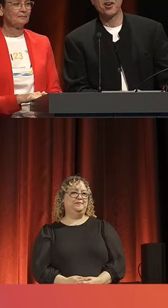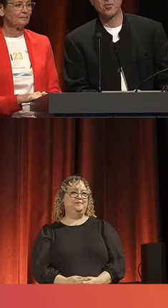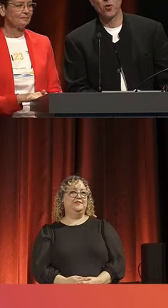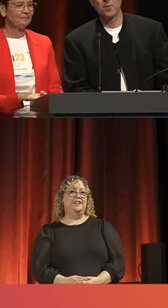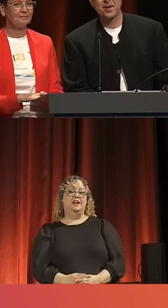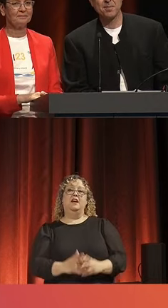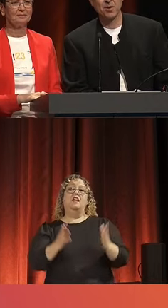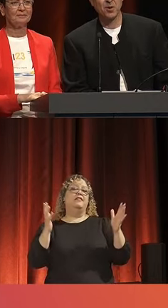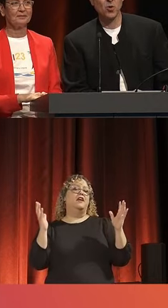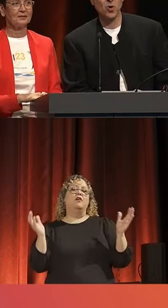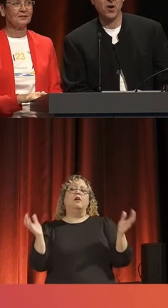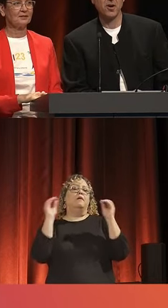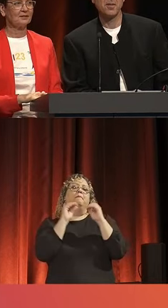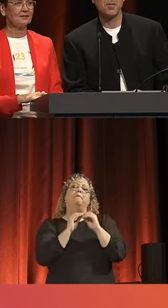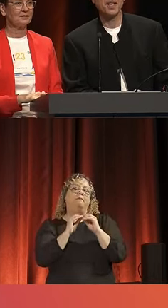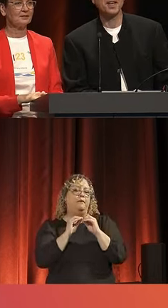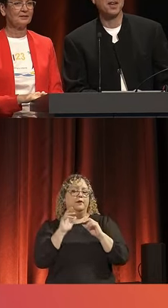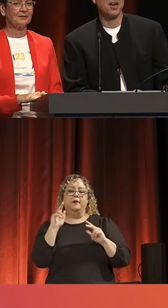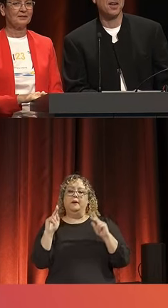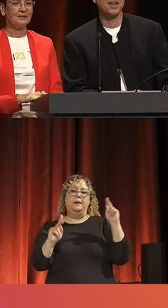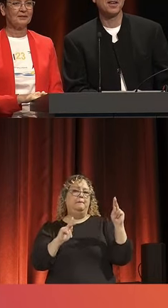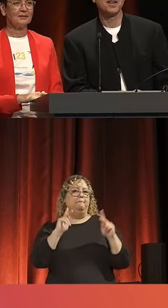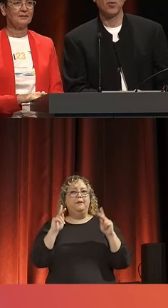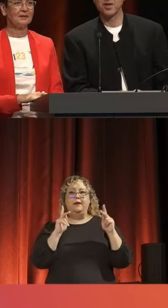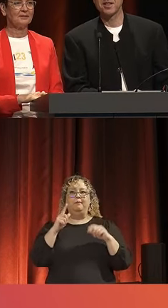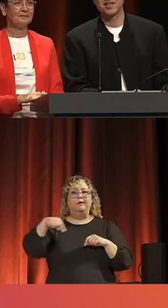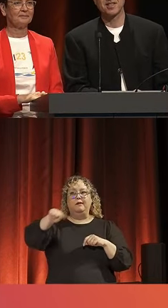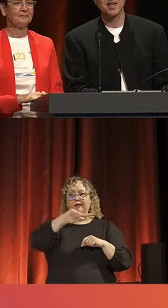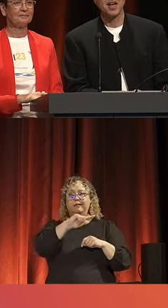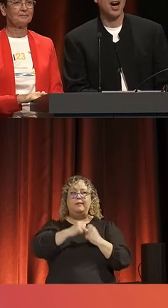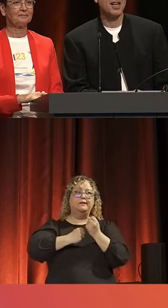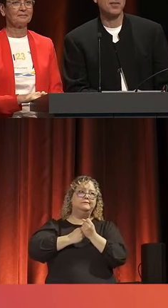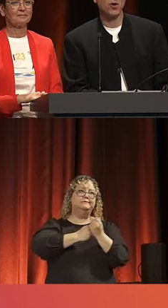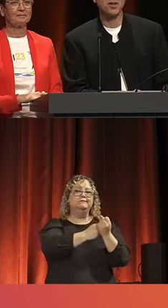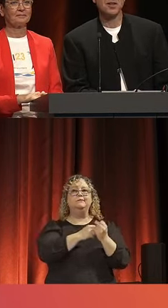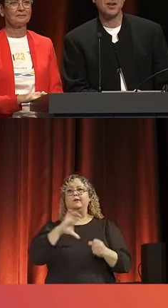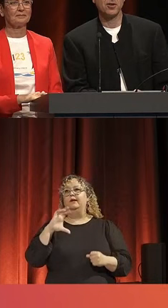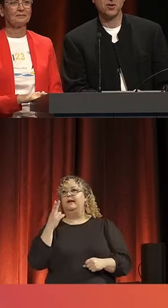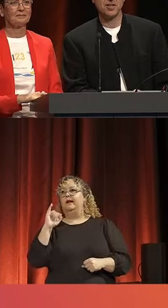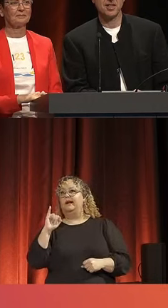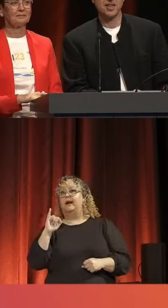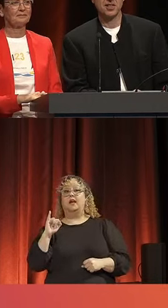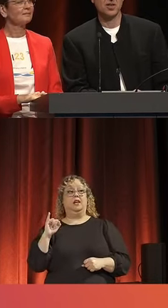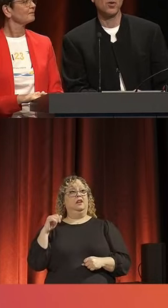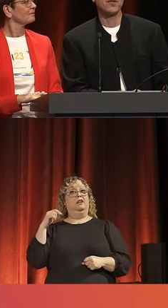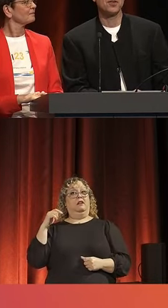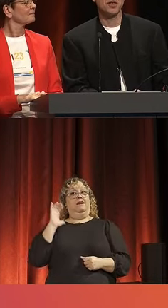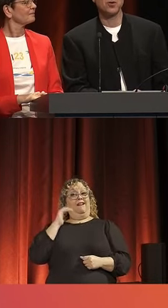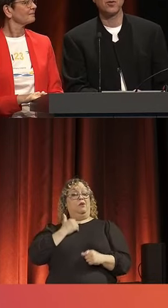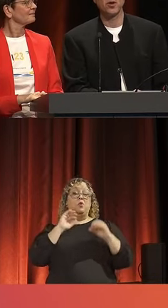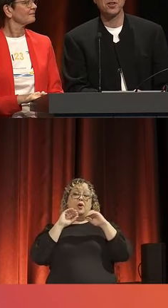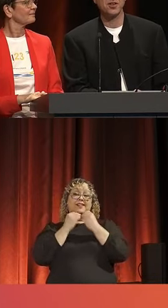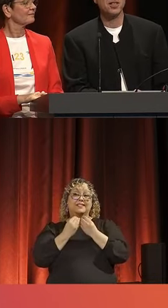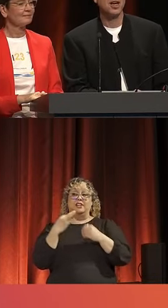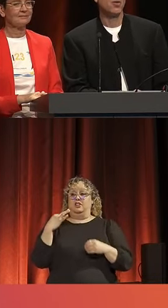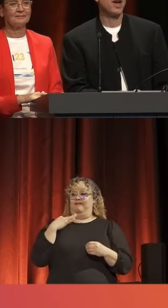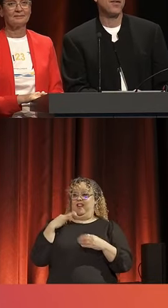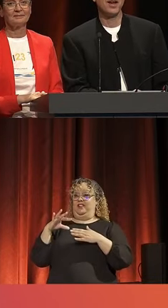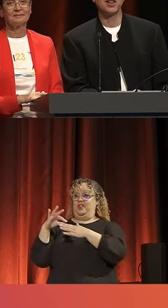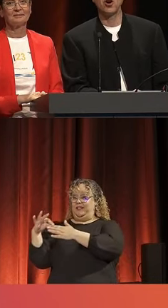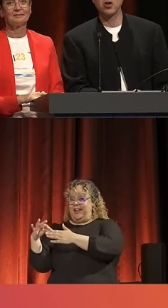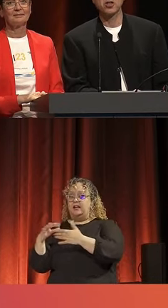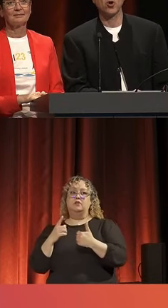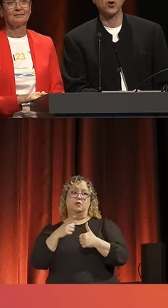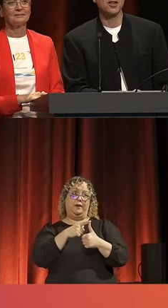And there are more people who are making CHI what it is. CHI is a volunteer-led organization, so we have the student volunteers, we